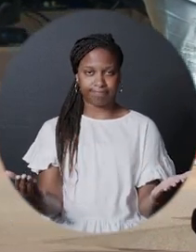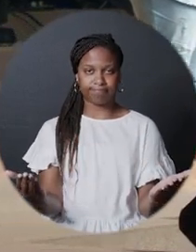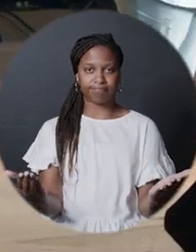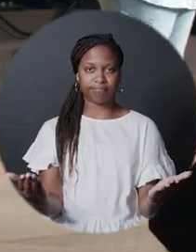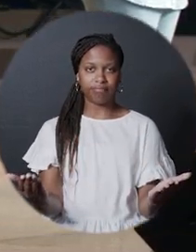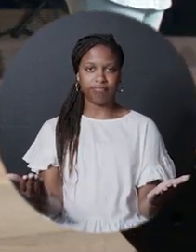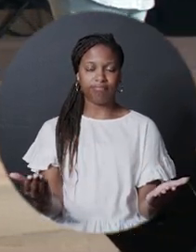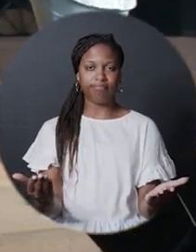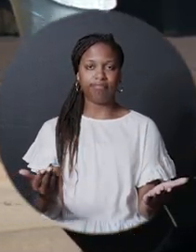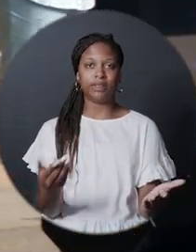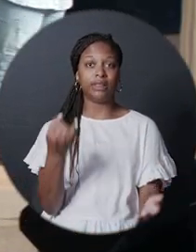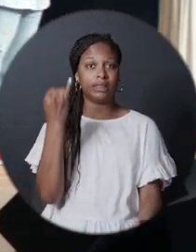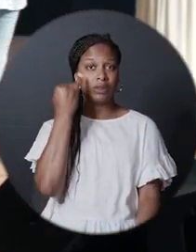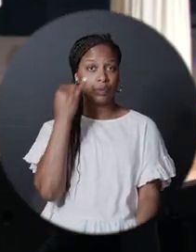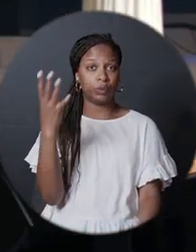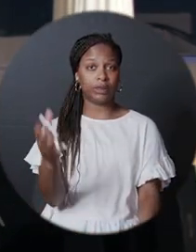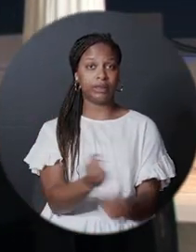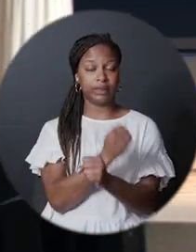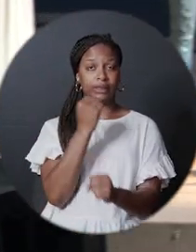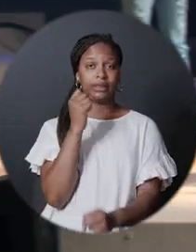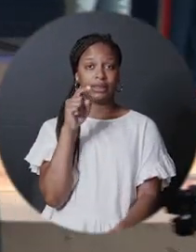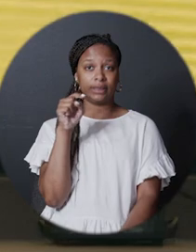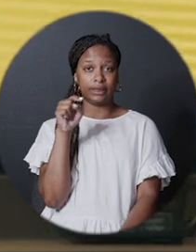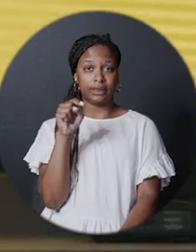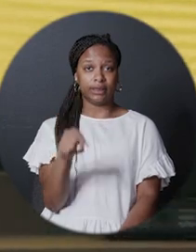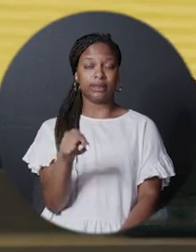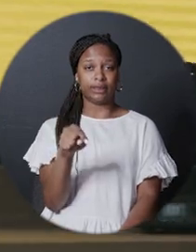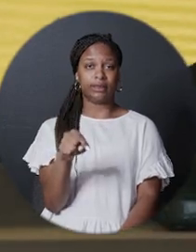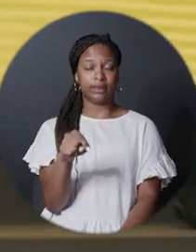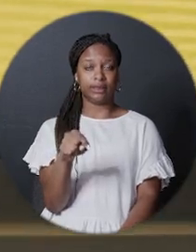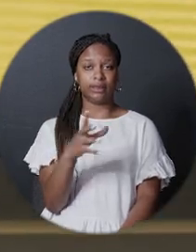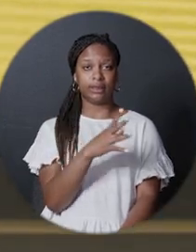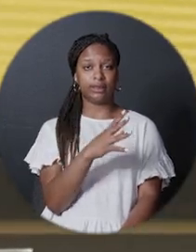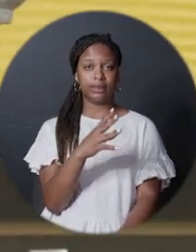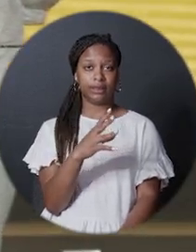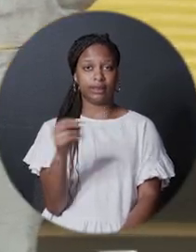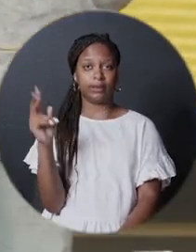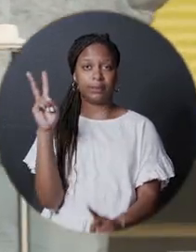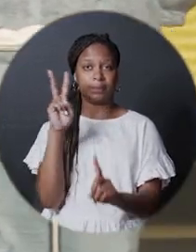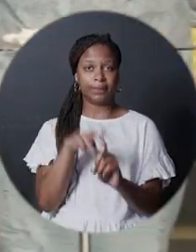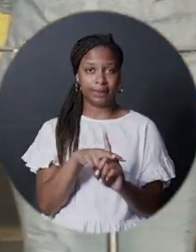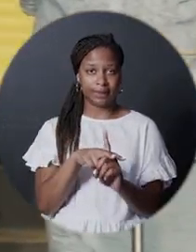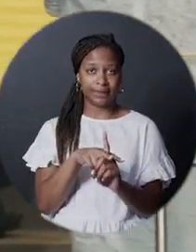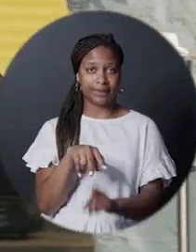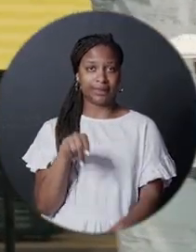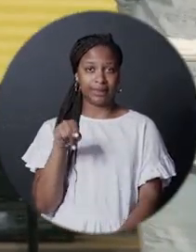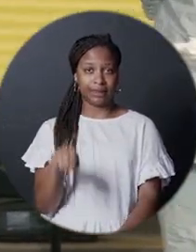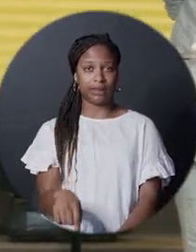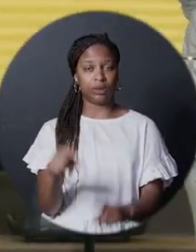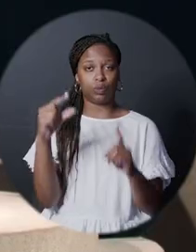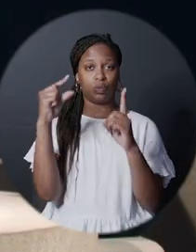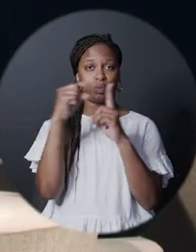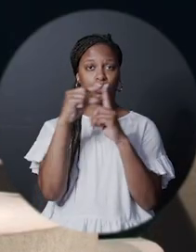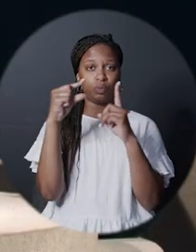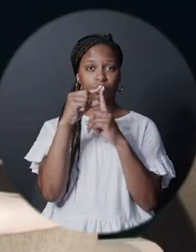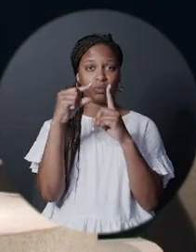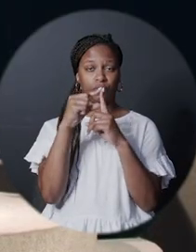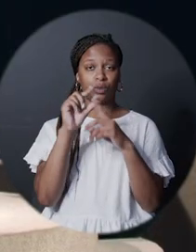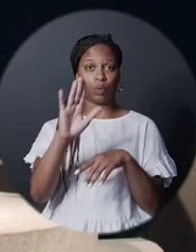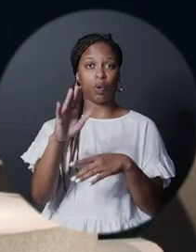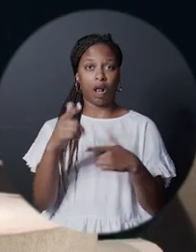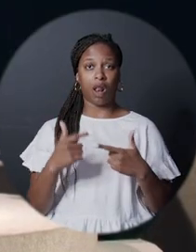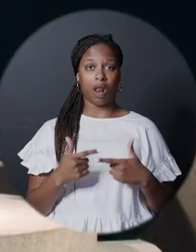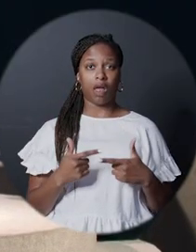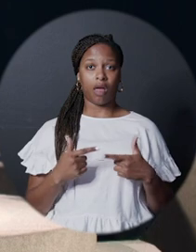thing, put this one on me, Jay. If you take this and you apply this